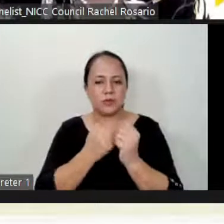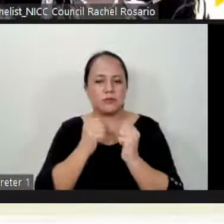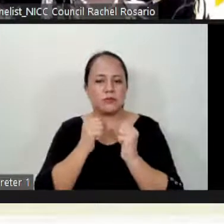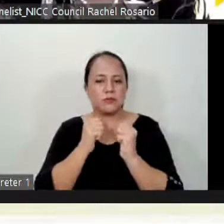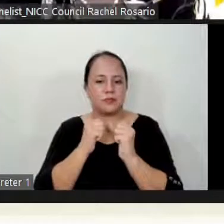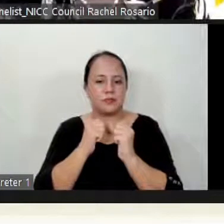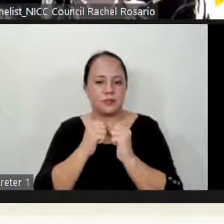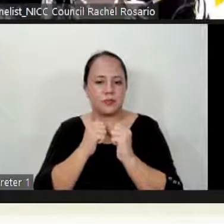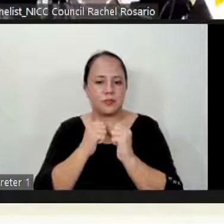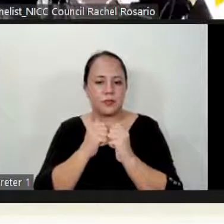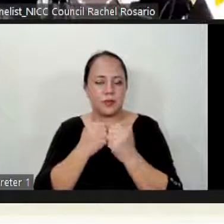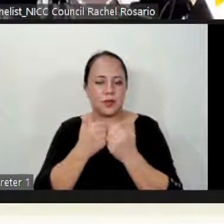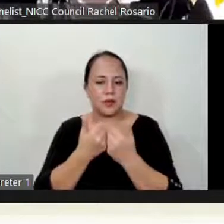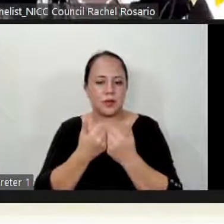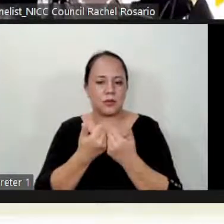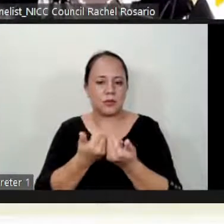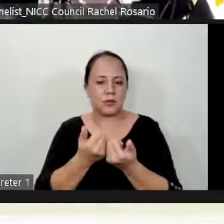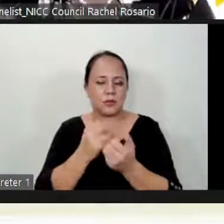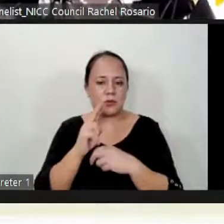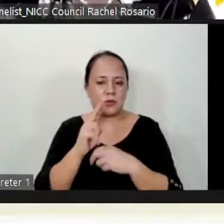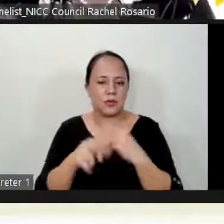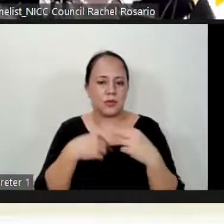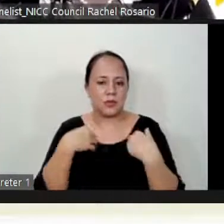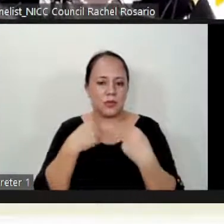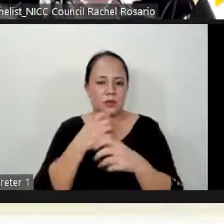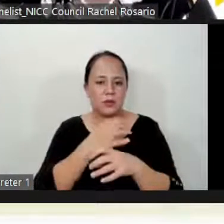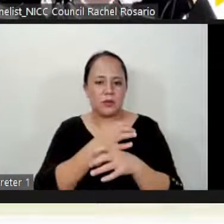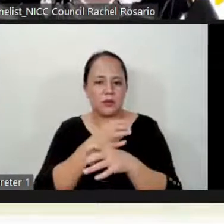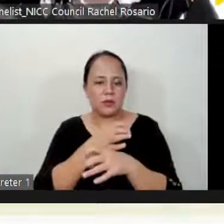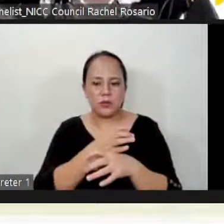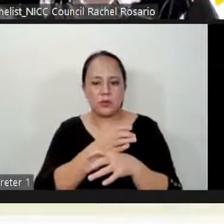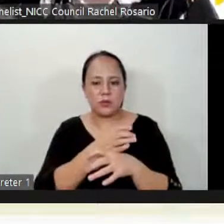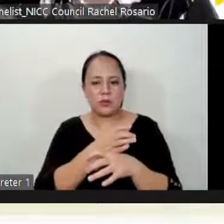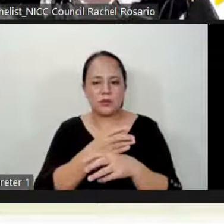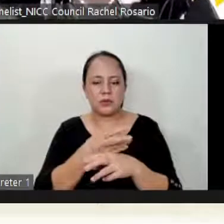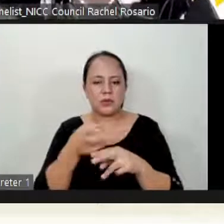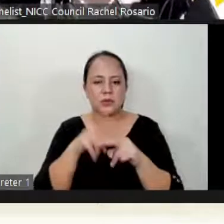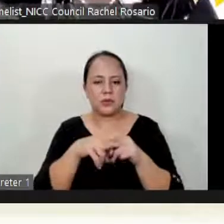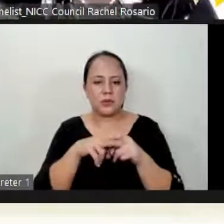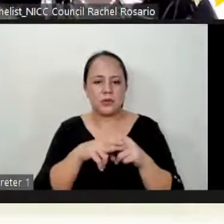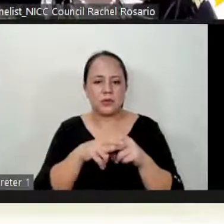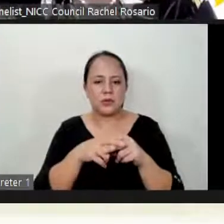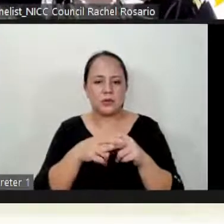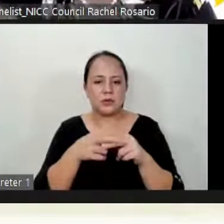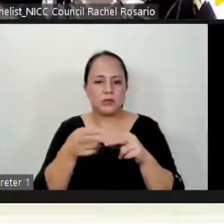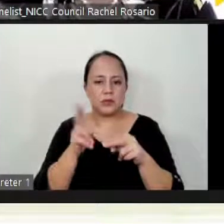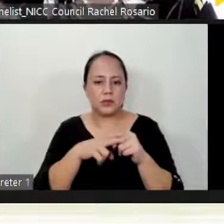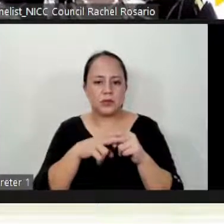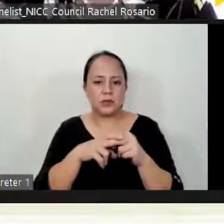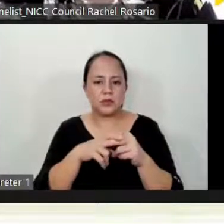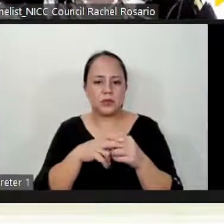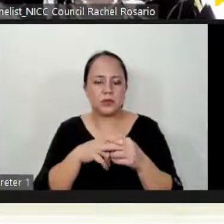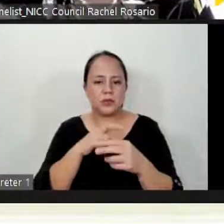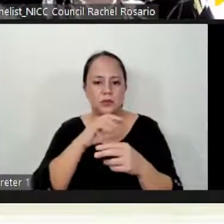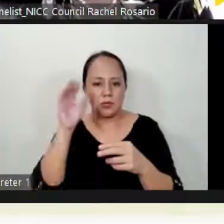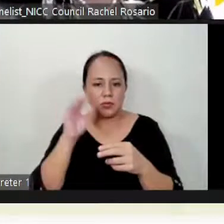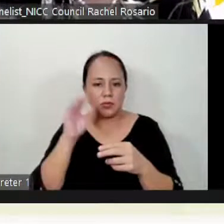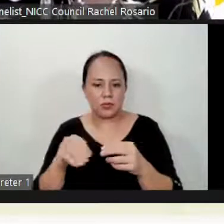we laid out in the universal health care a staggered increase in the rate